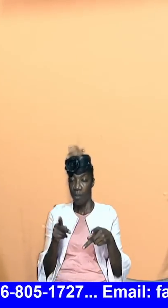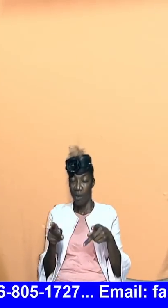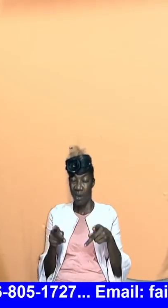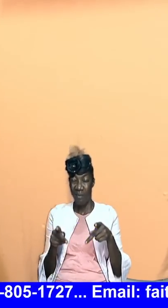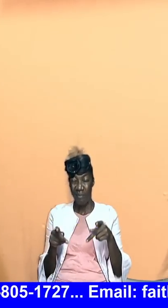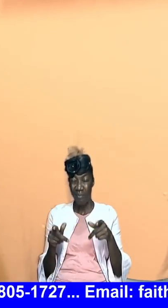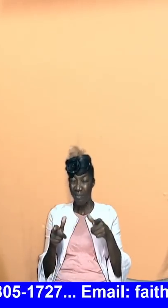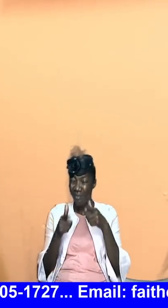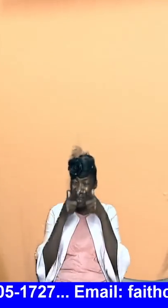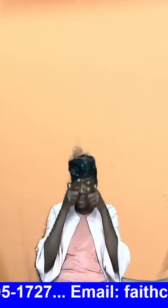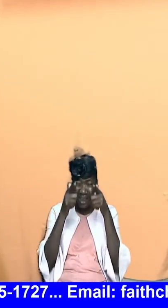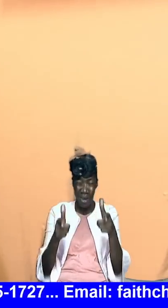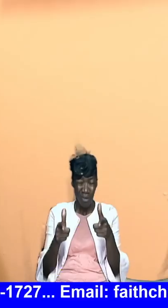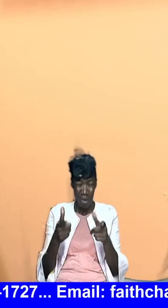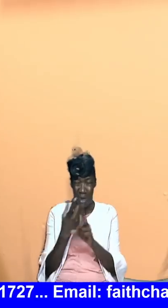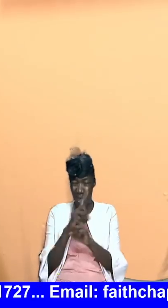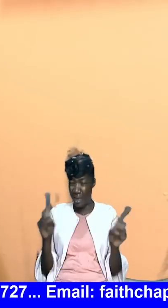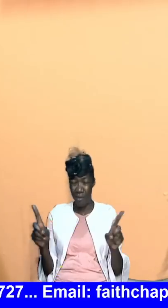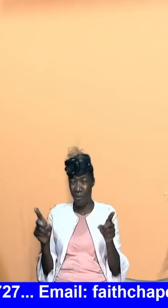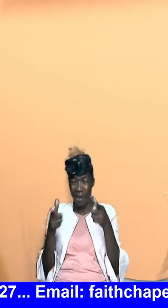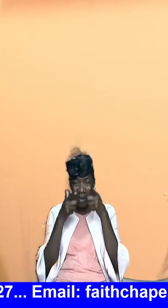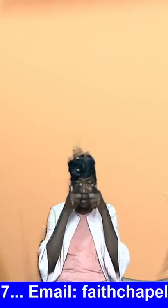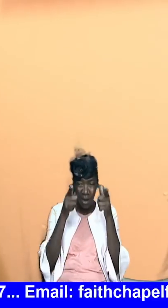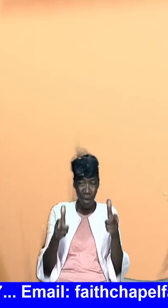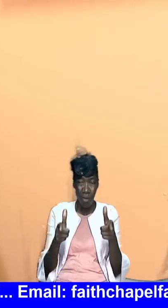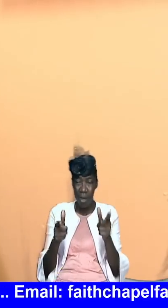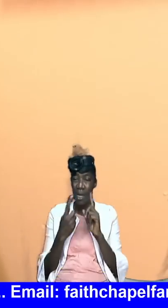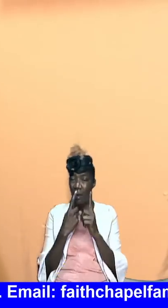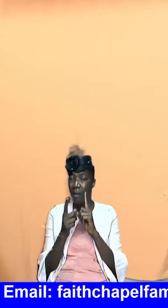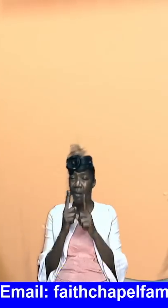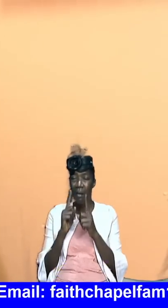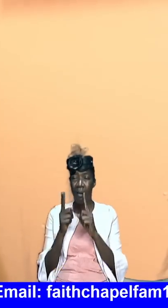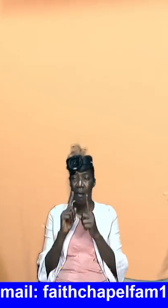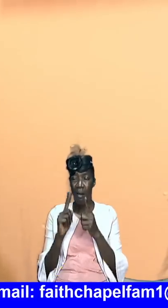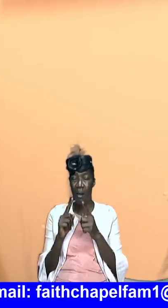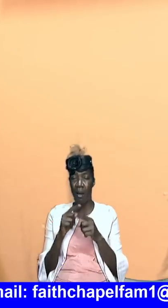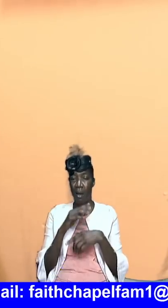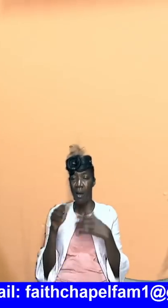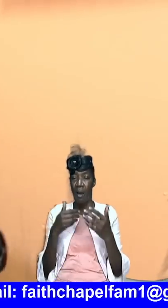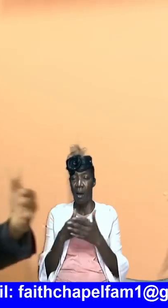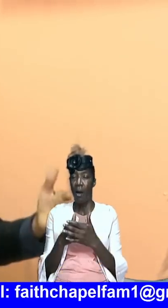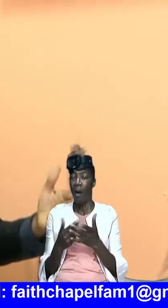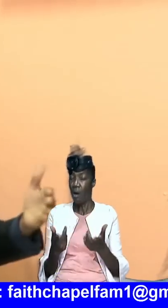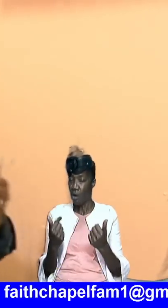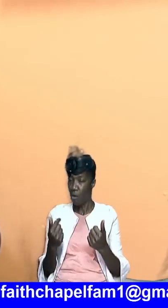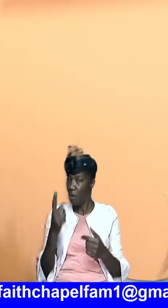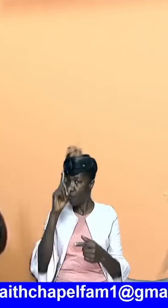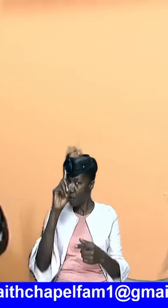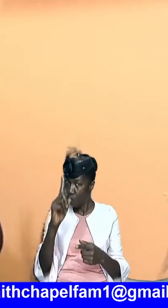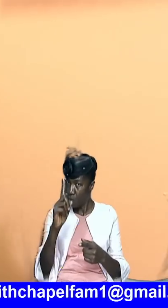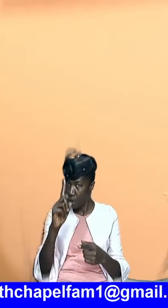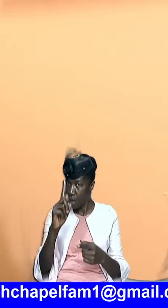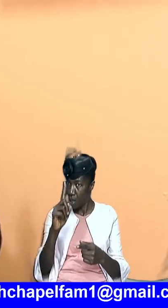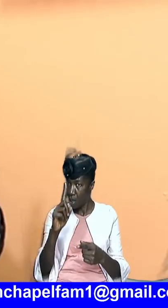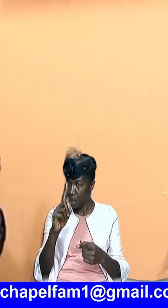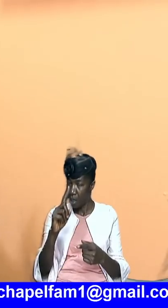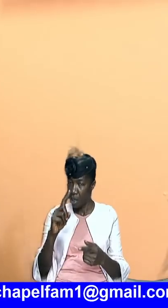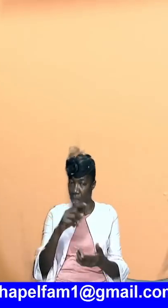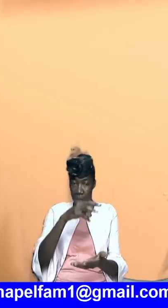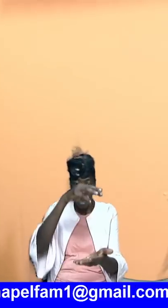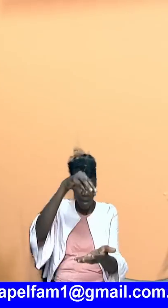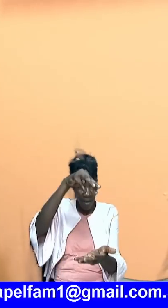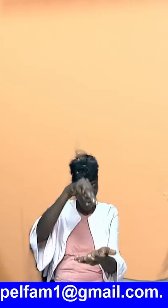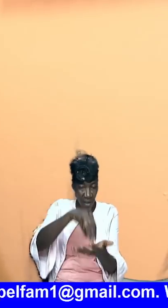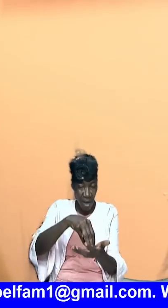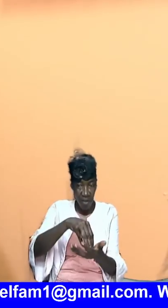and diversity in look and speech, it is all coming from one central